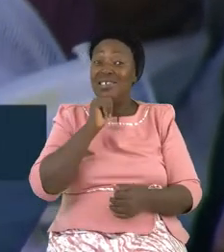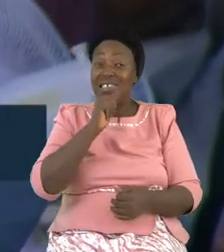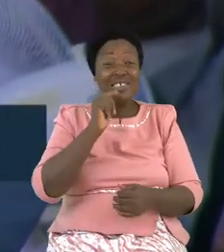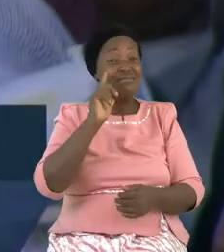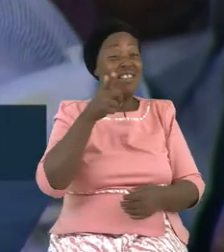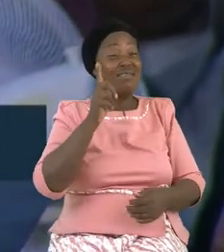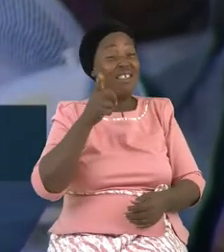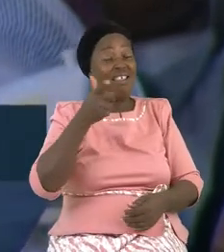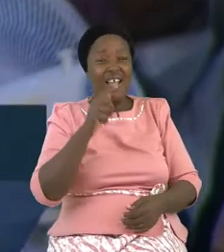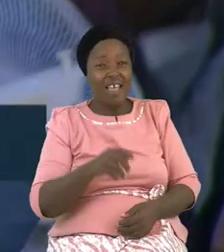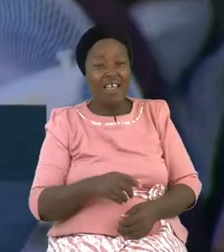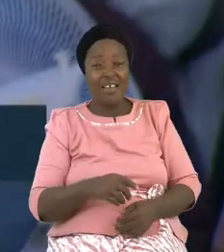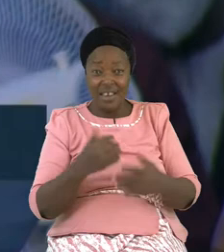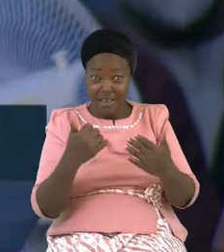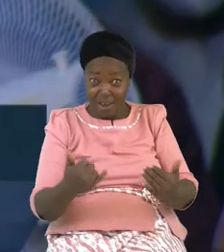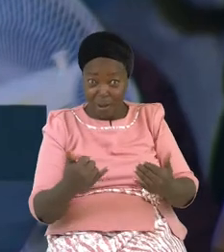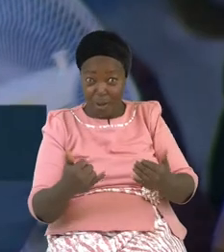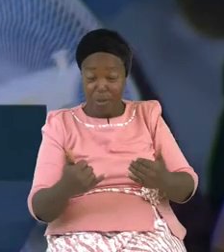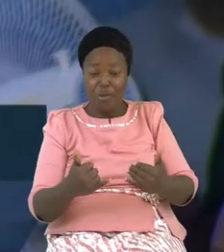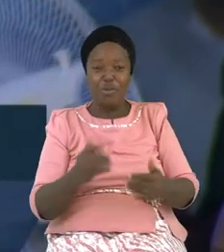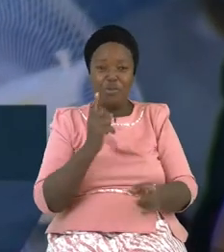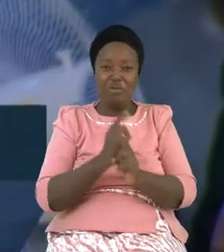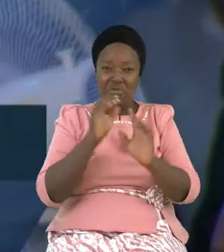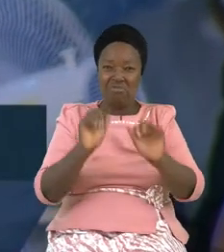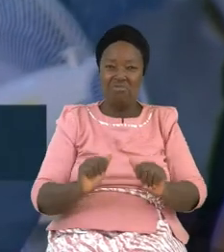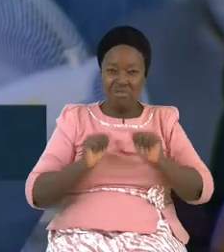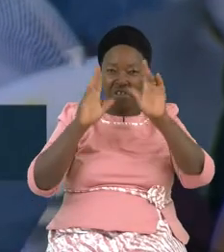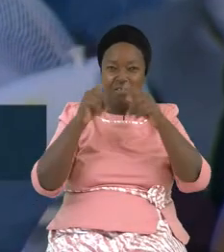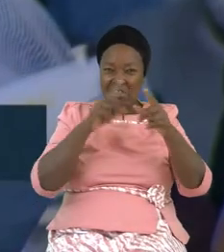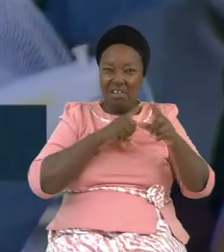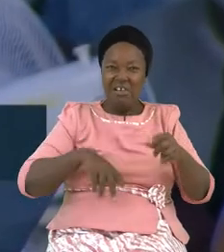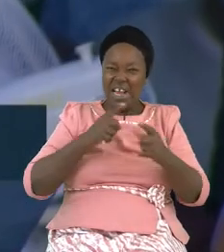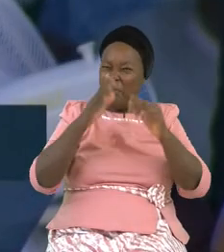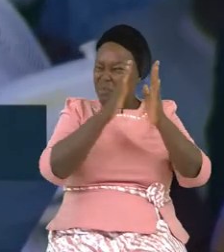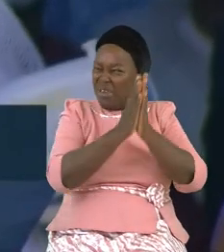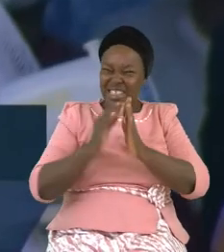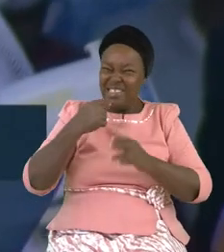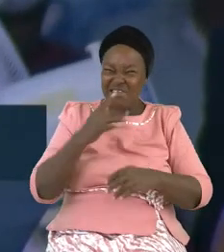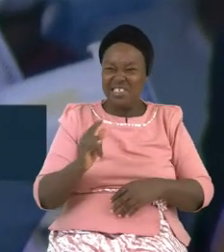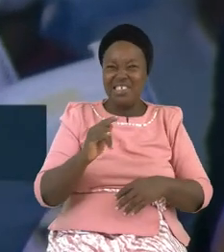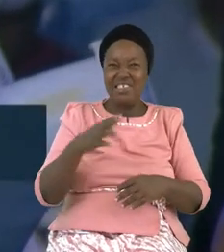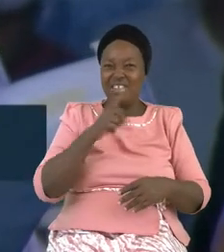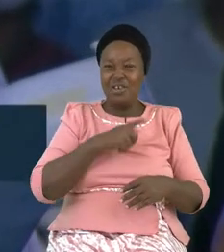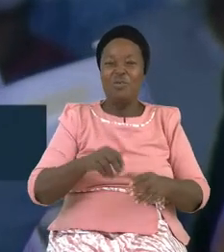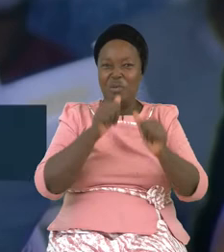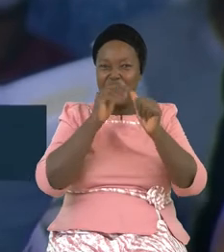Those on social media, whether you are at home and you have decided, or